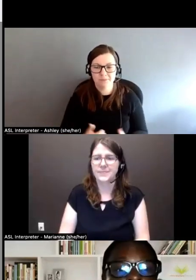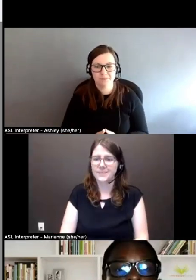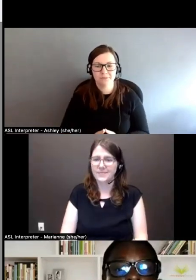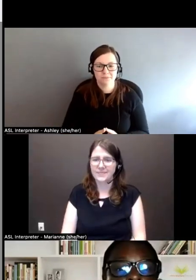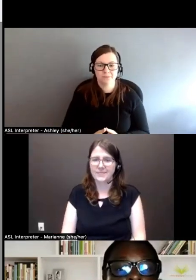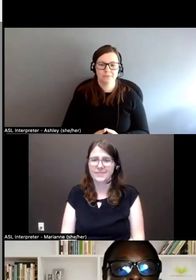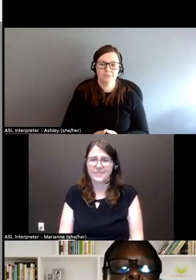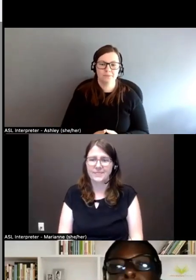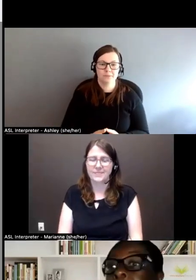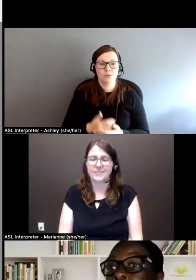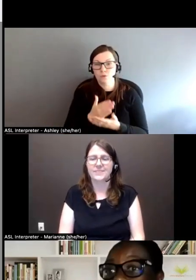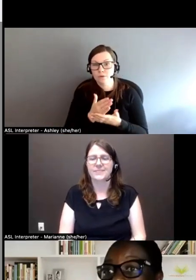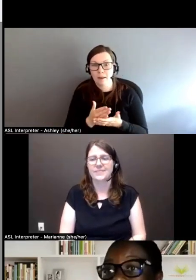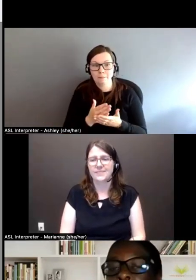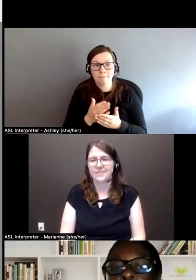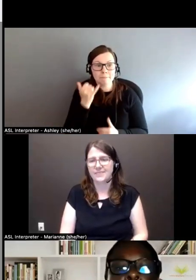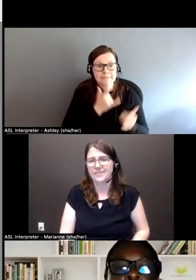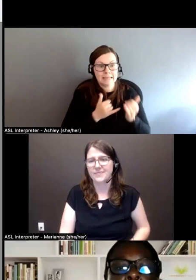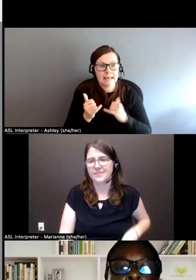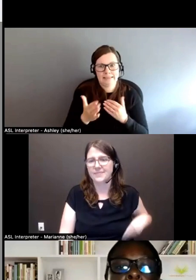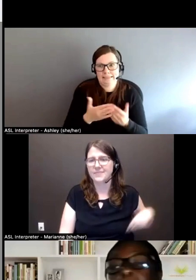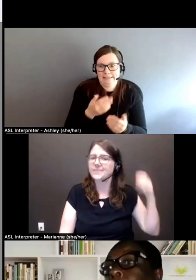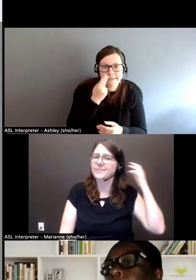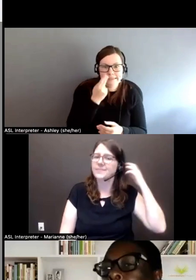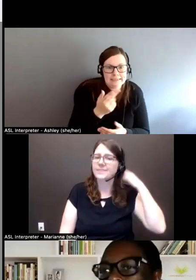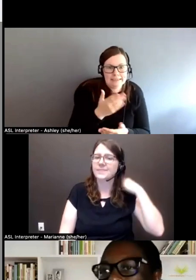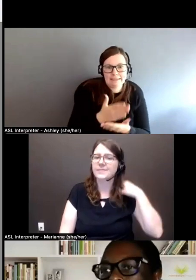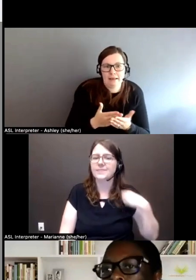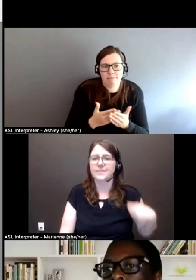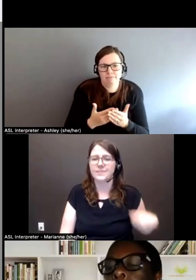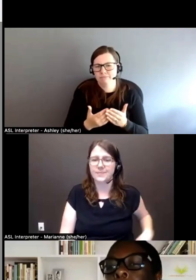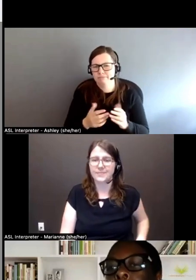made mistakes and I'm still making mistakes,